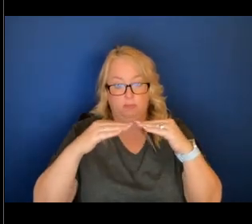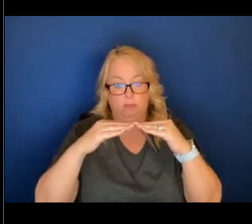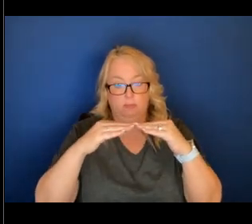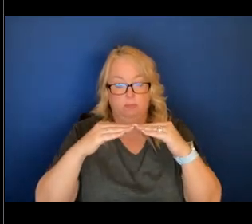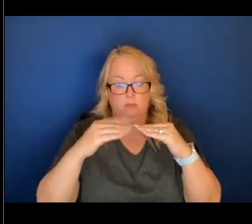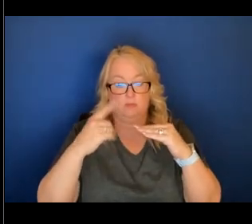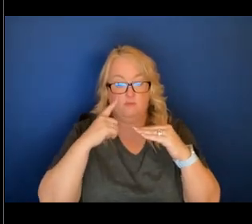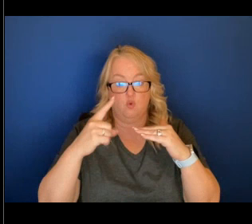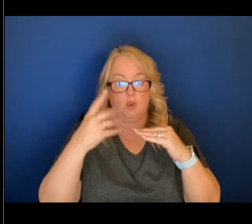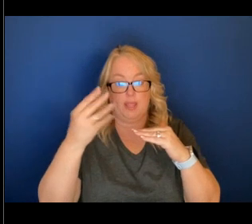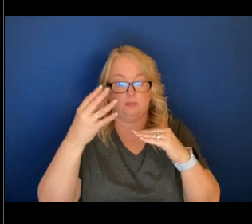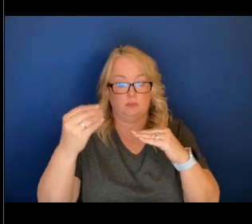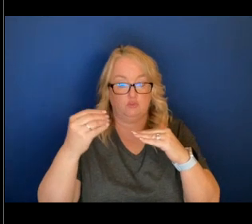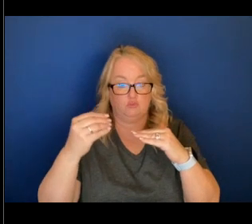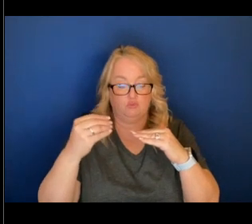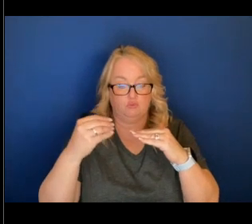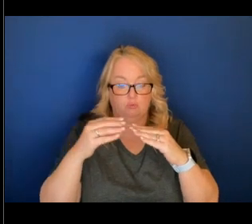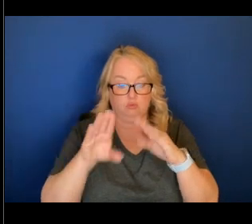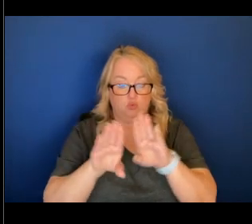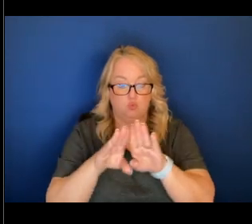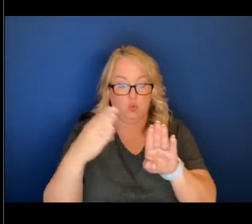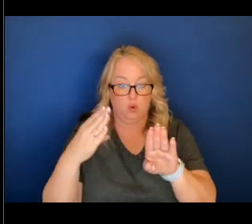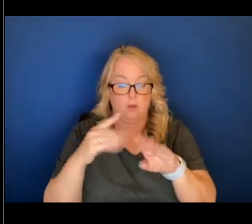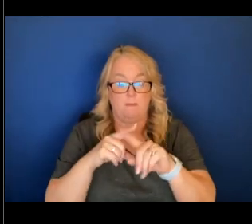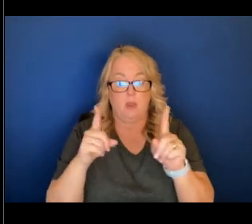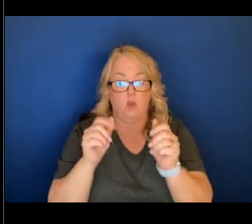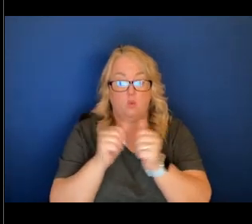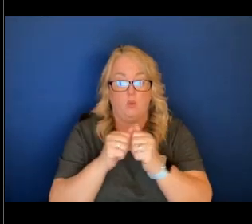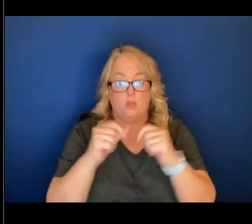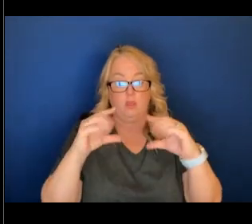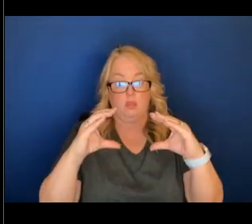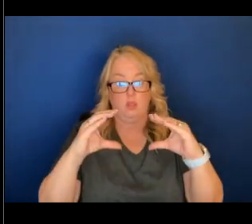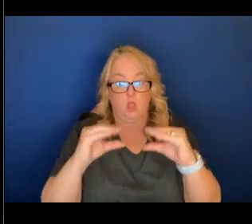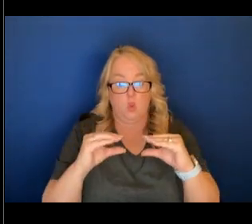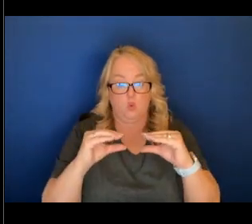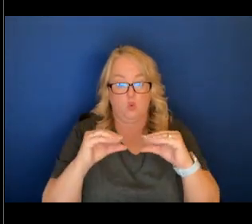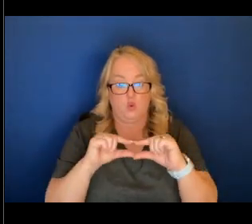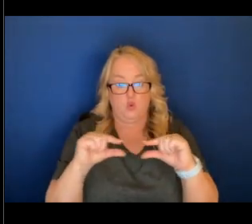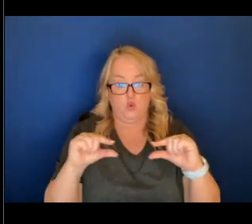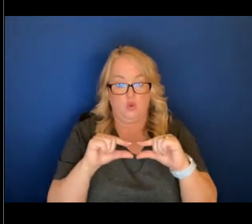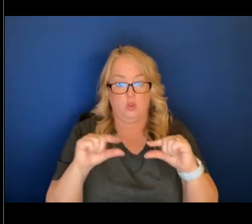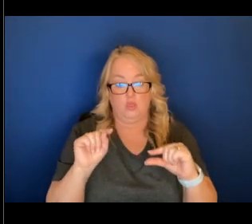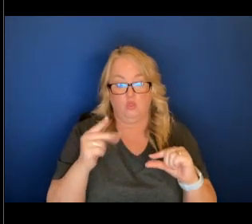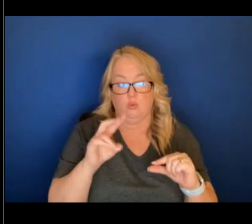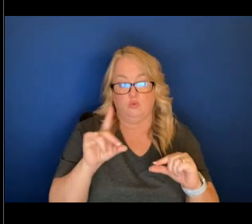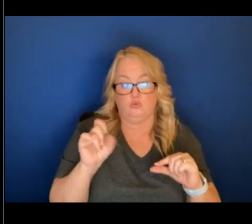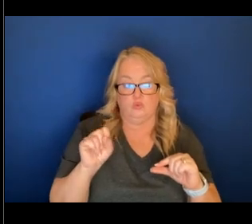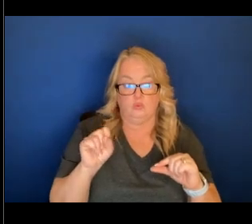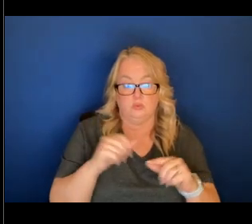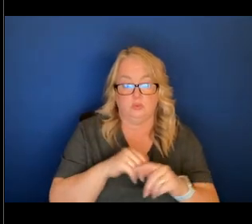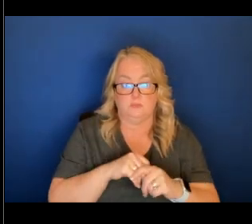the exterior landing, but with a lower profile threshold.